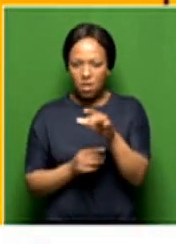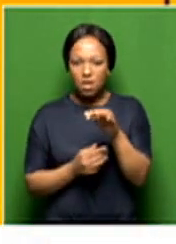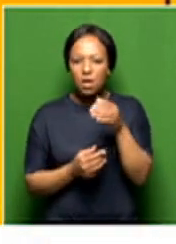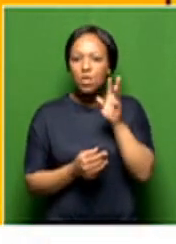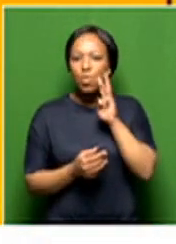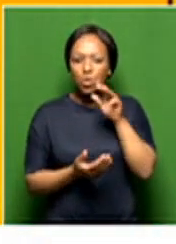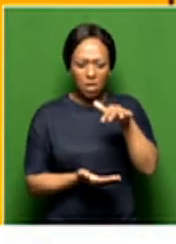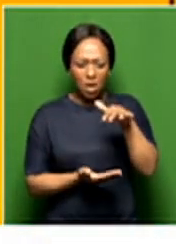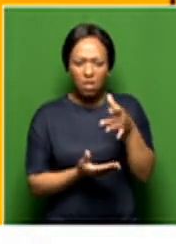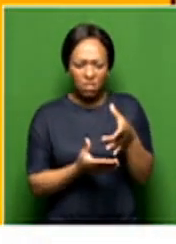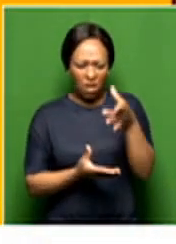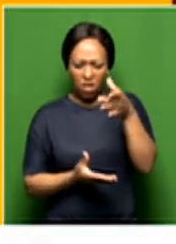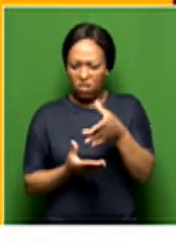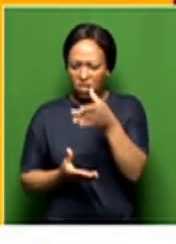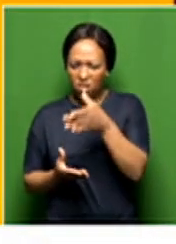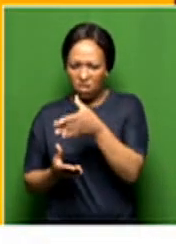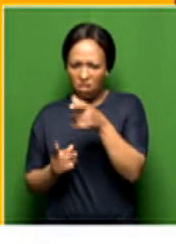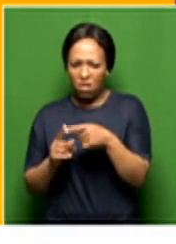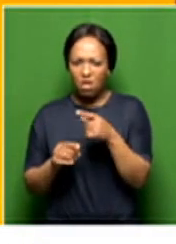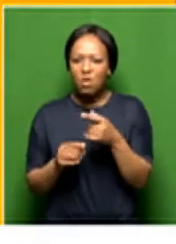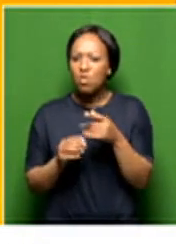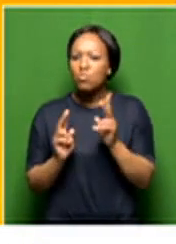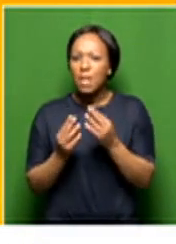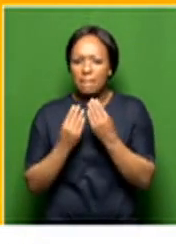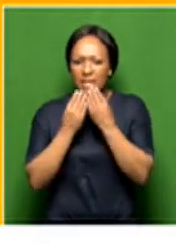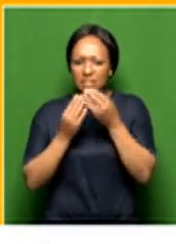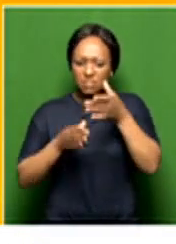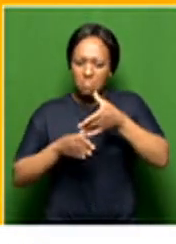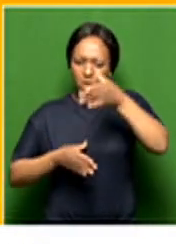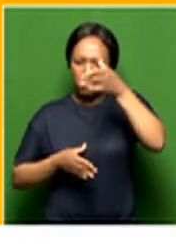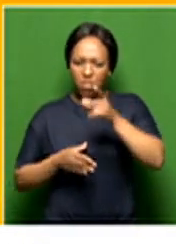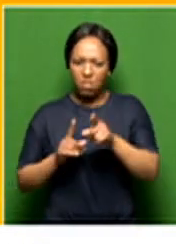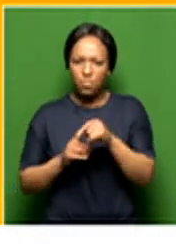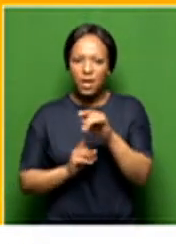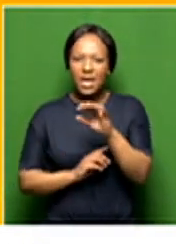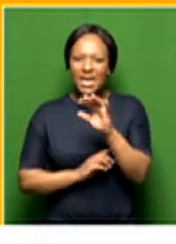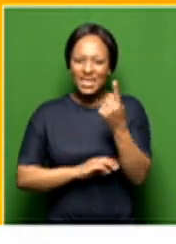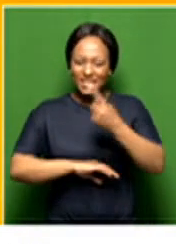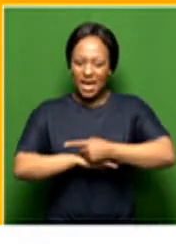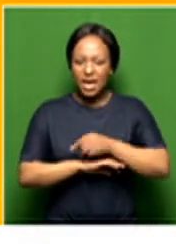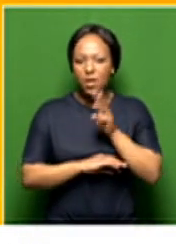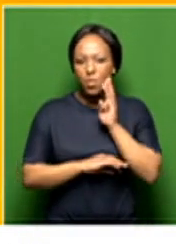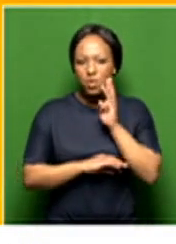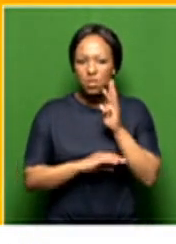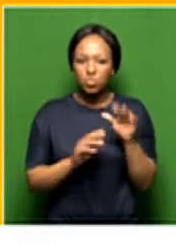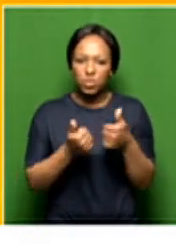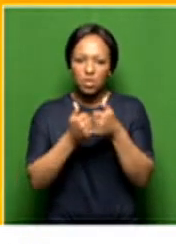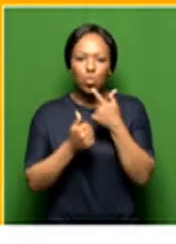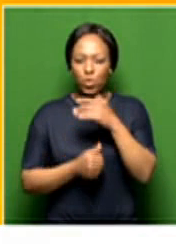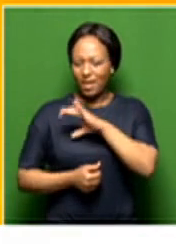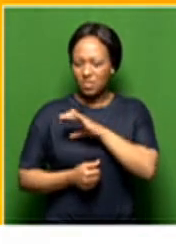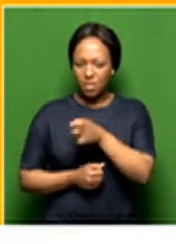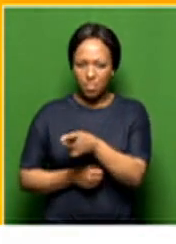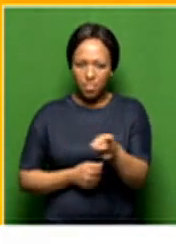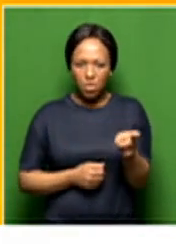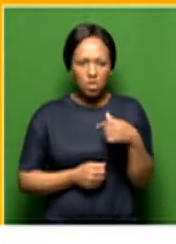being packaged in cans as opposed to the usual plastic bottles. Day Water is an initiative that is set to challenge consumers